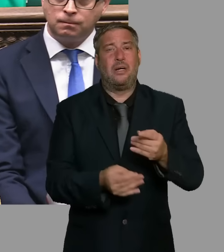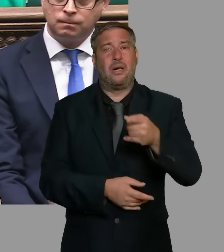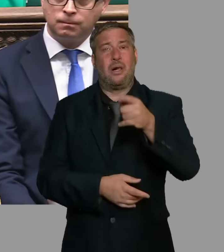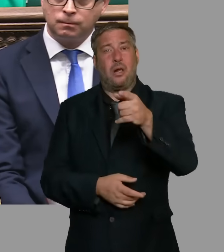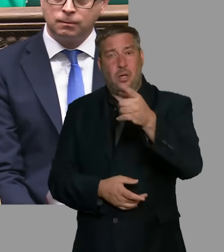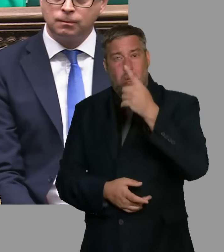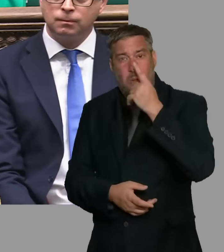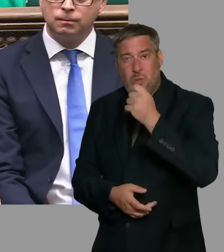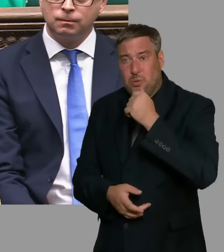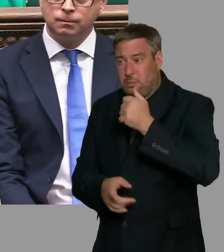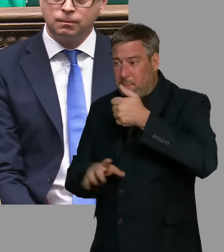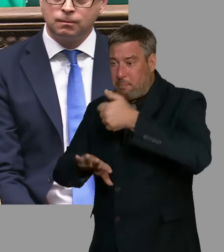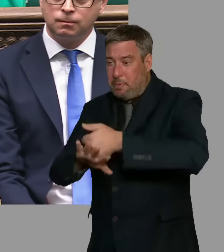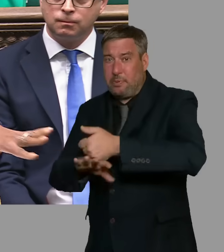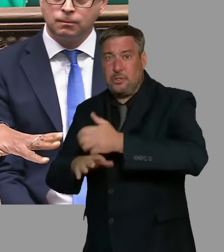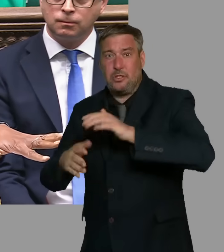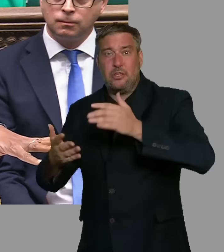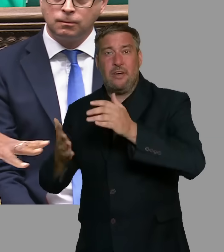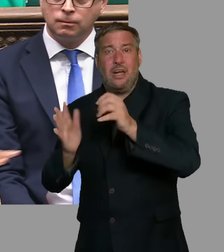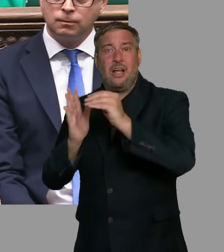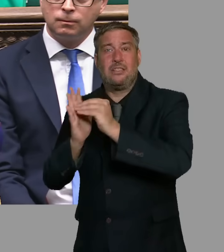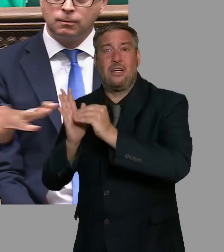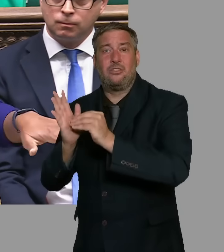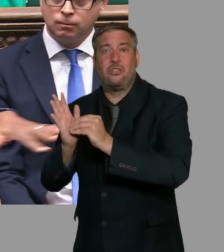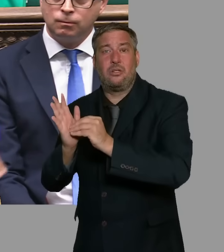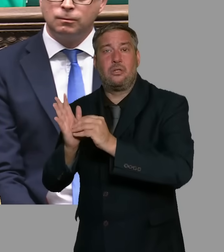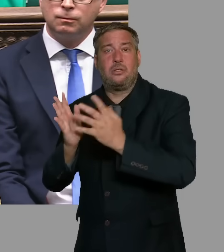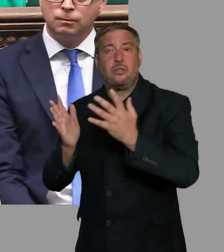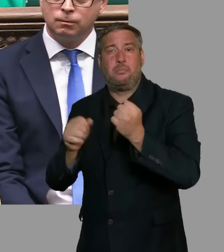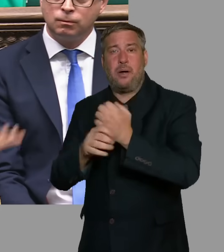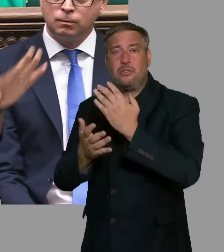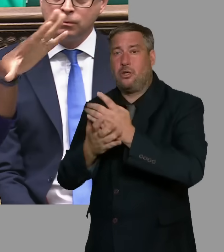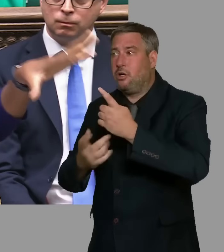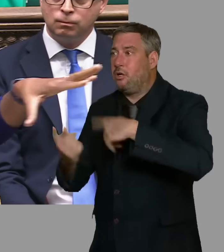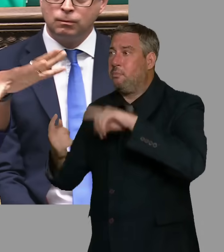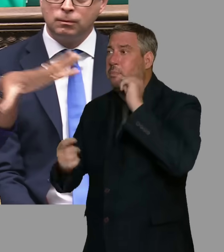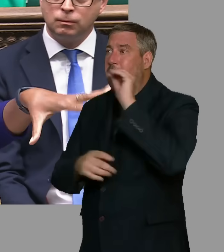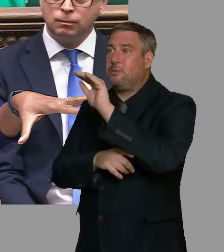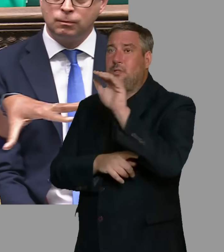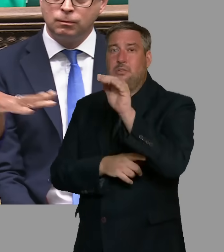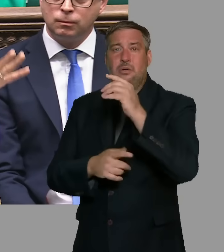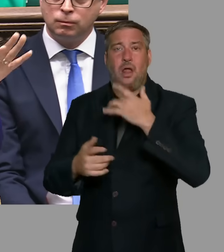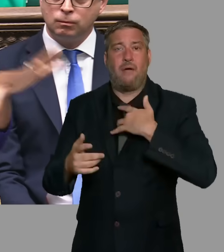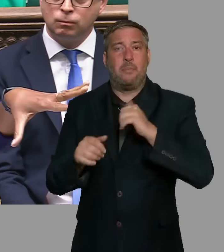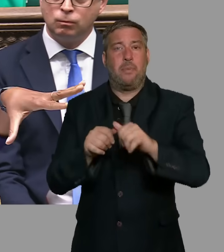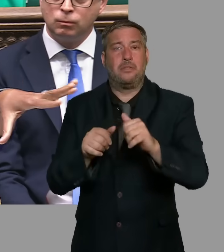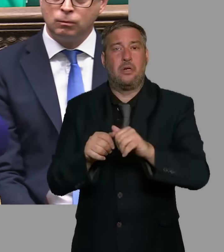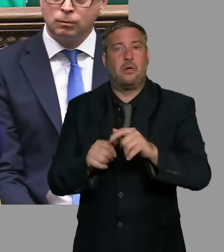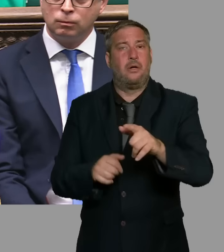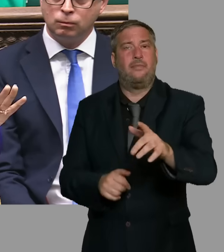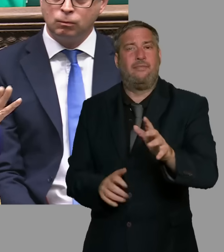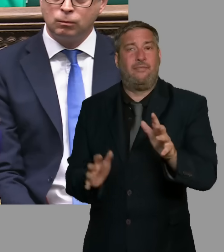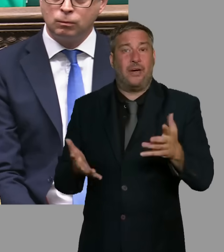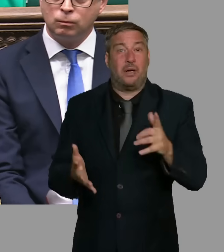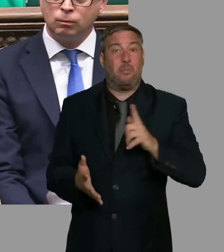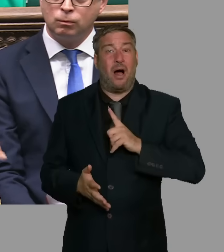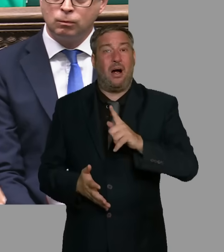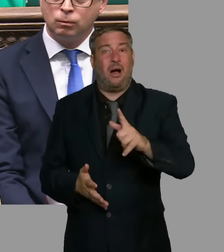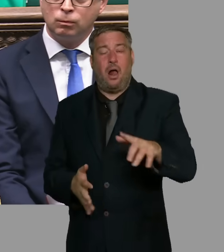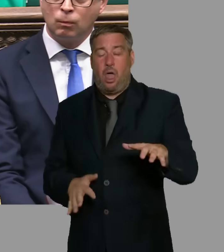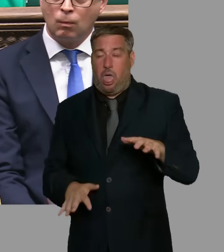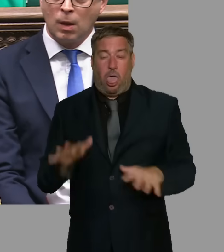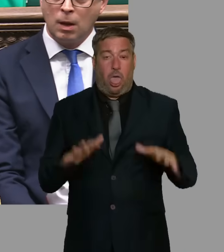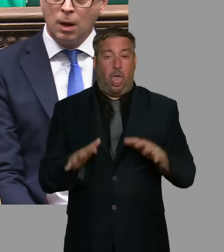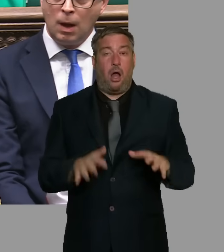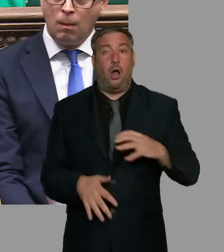The unions are running this government. All the deputy leadership candidates are chasing after them. And while with this government, it is more strikes, more scandal,